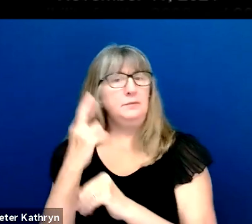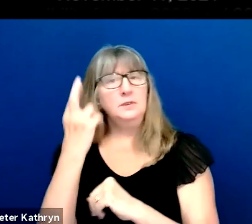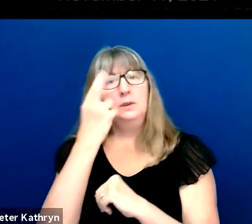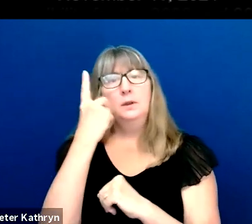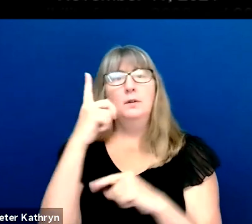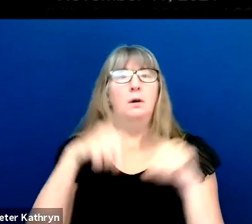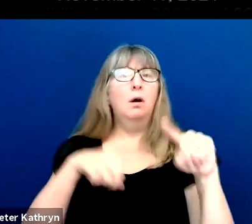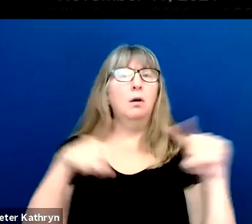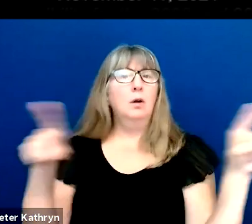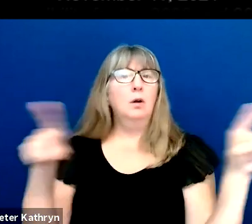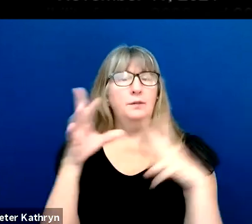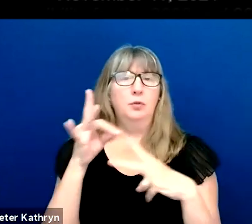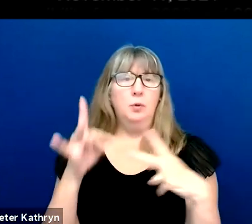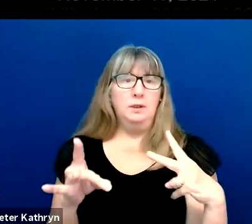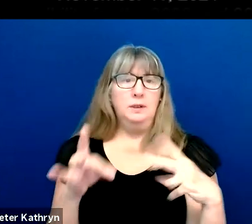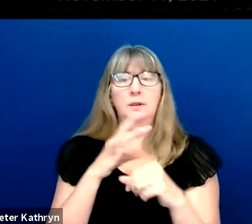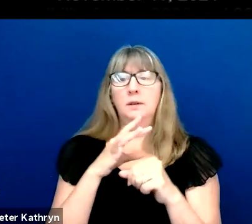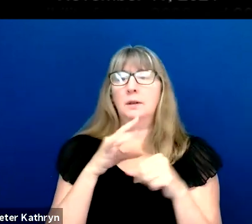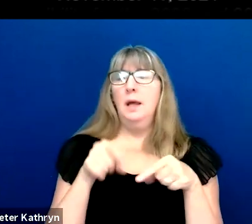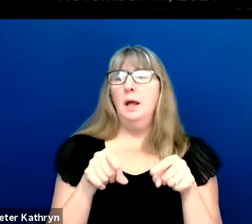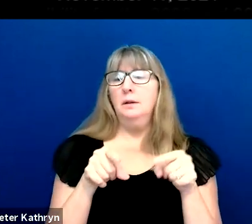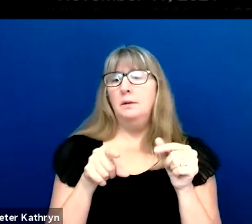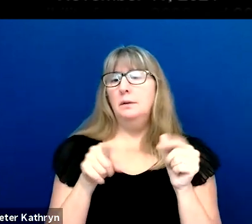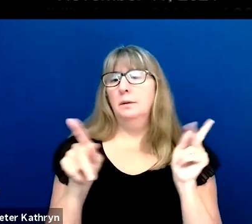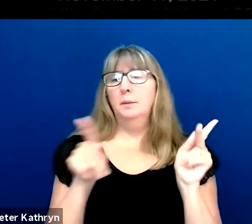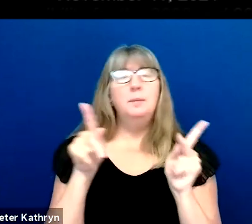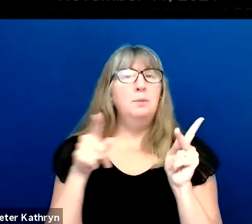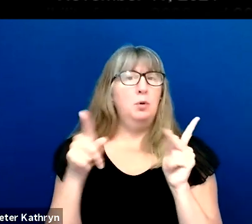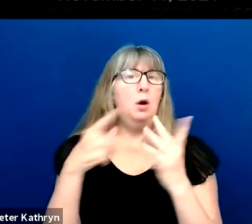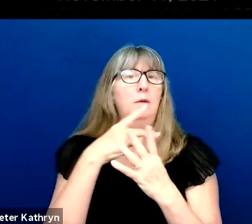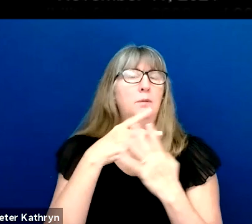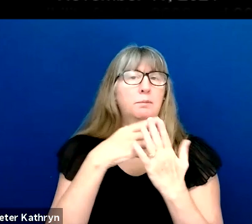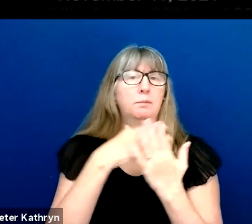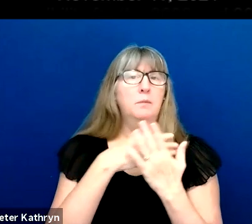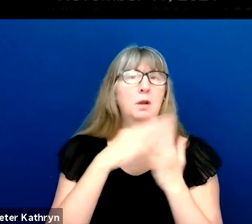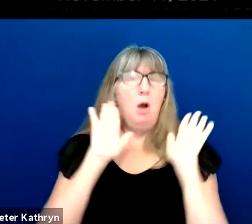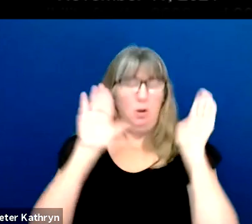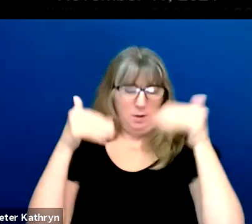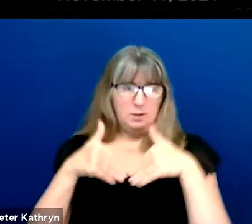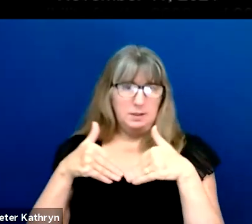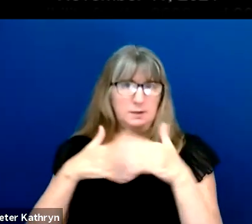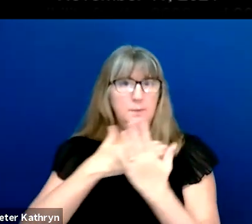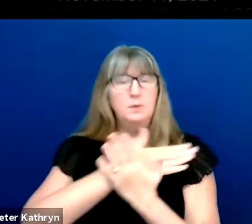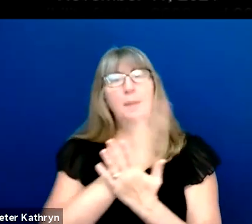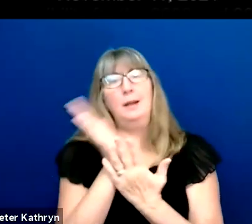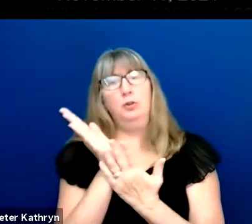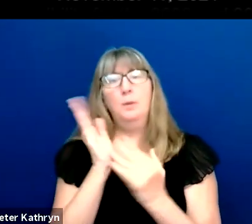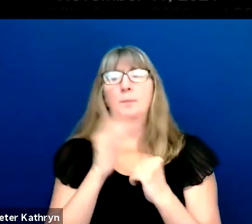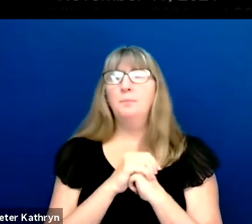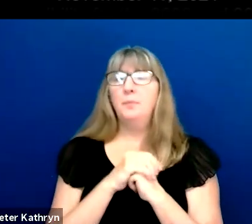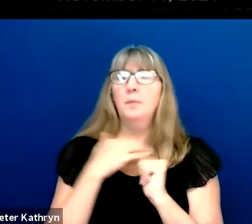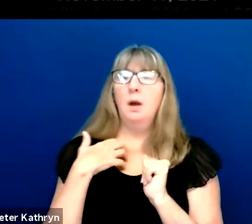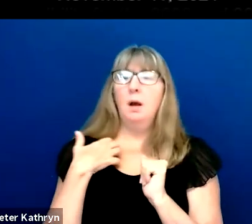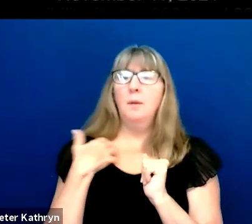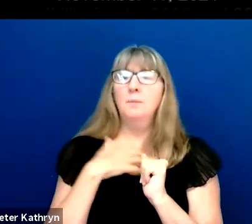kinds of choices as that people on the spectrum may make. However, I think